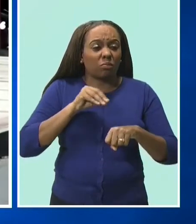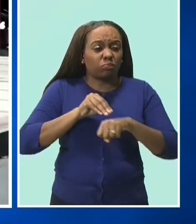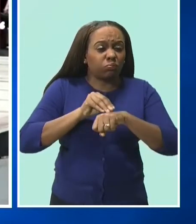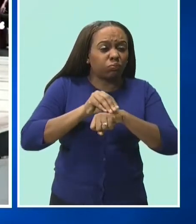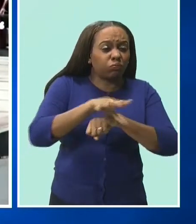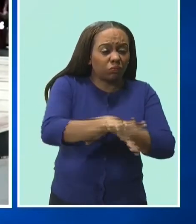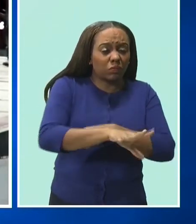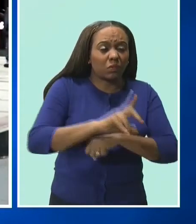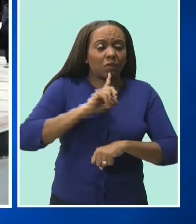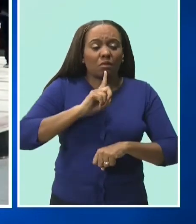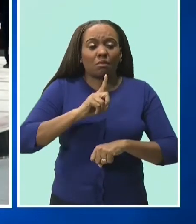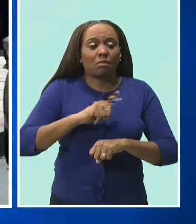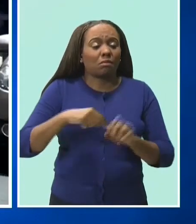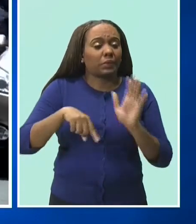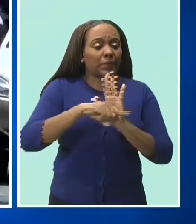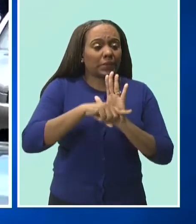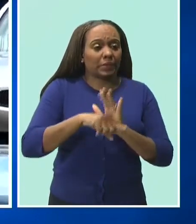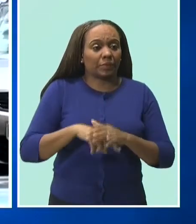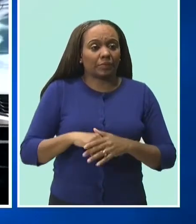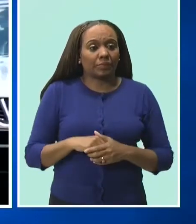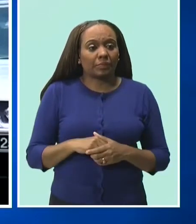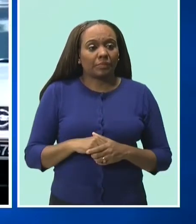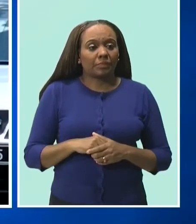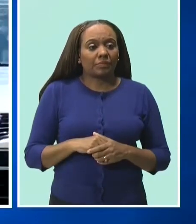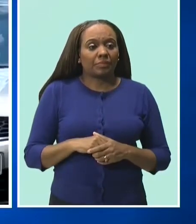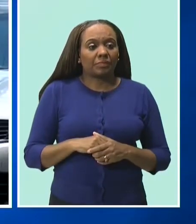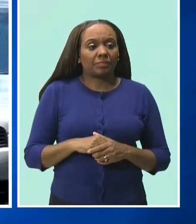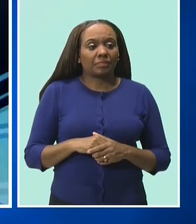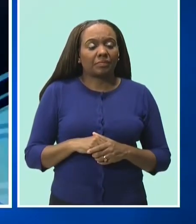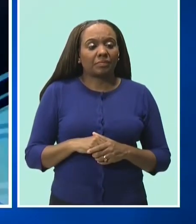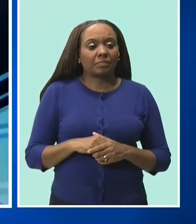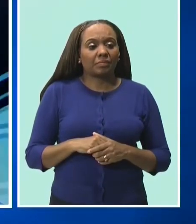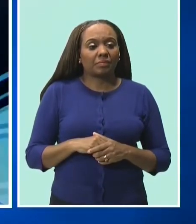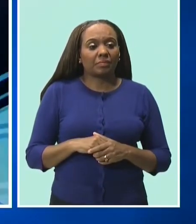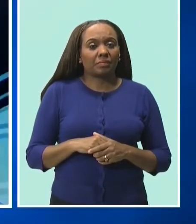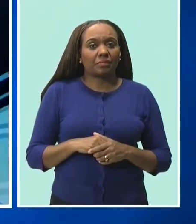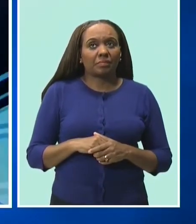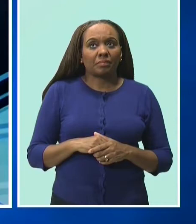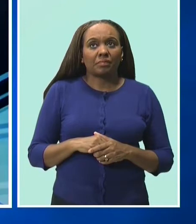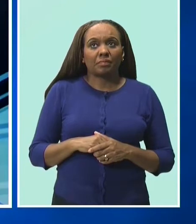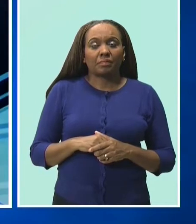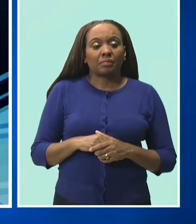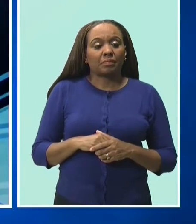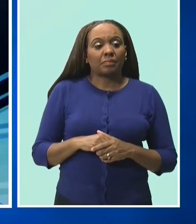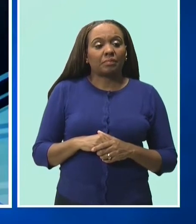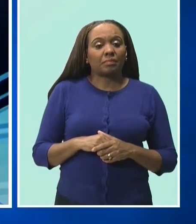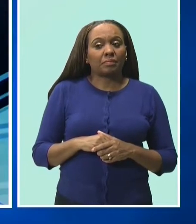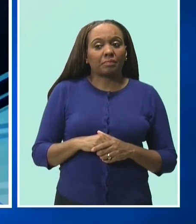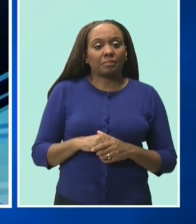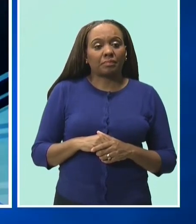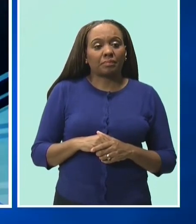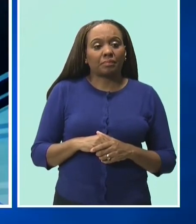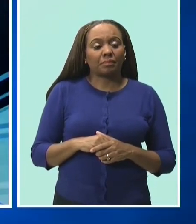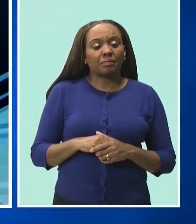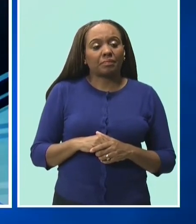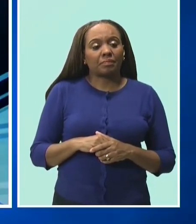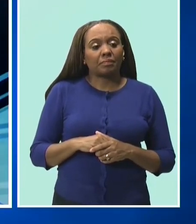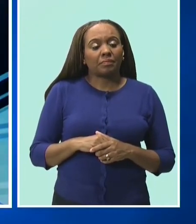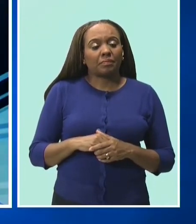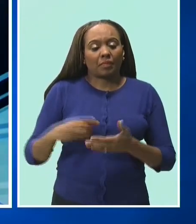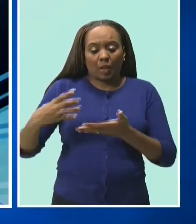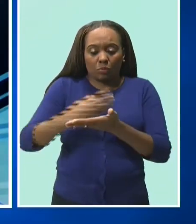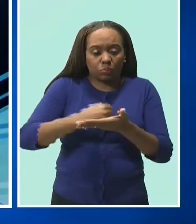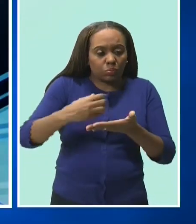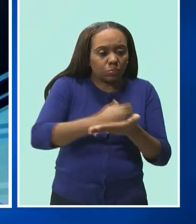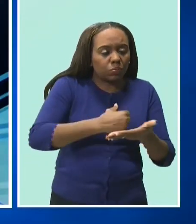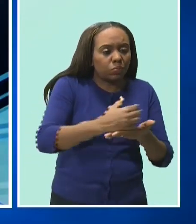recent NTN interview. Agriculture revenues on a monthly basis, revenues accrue